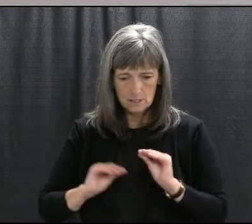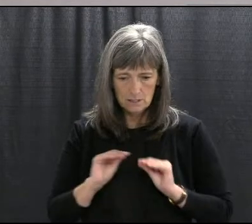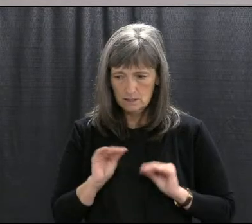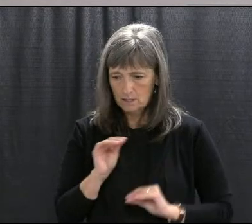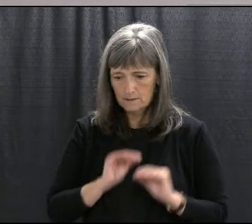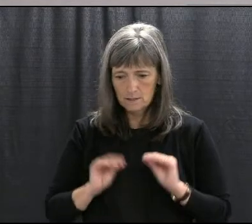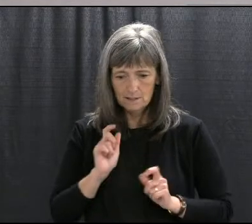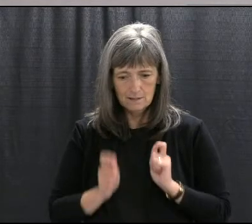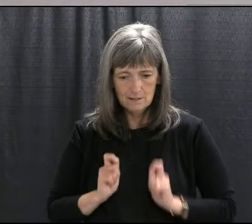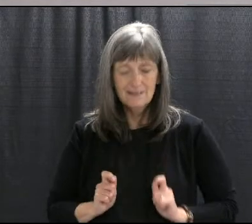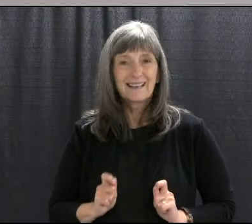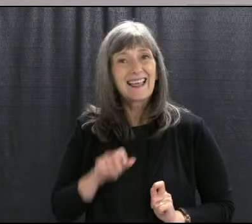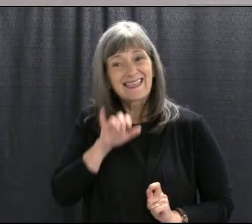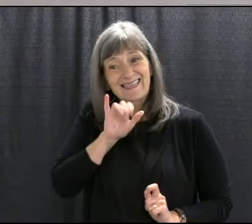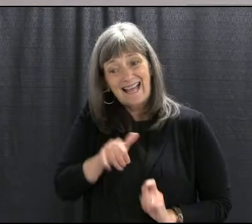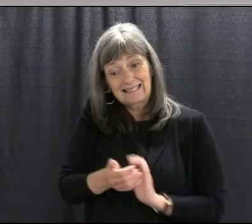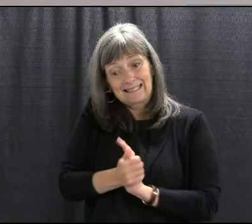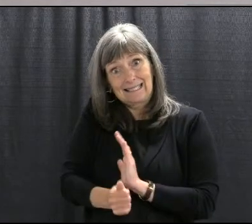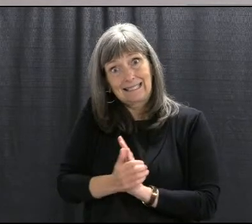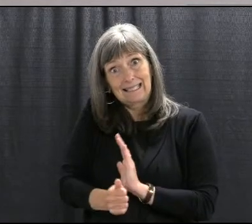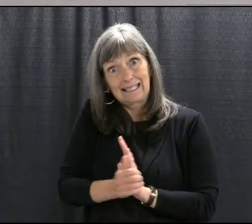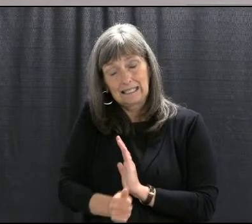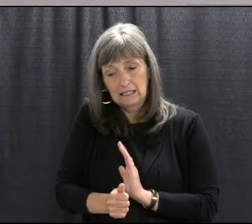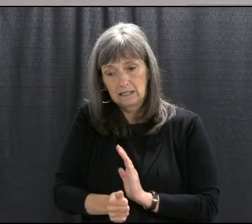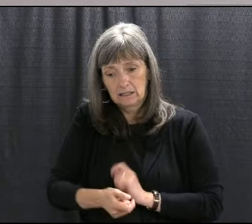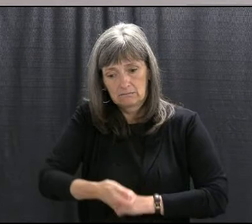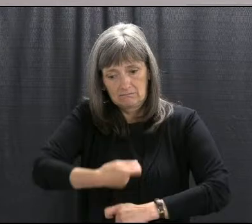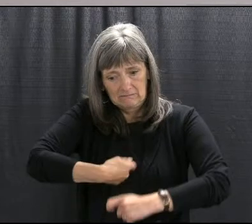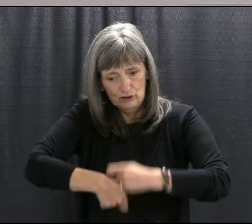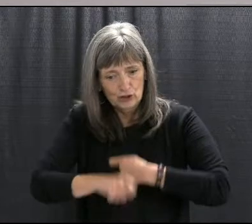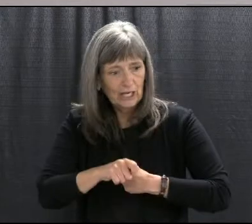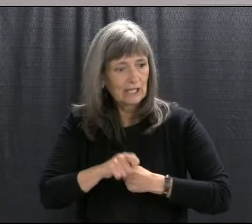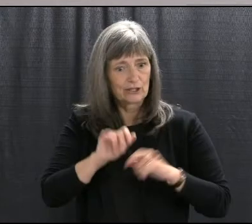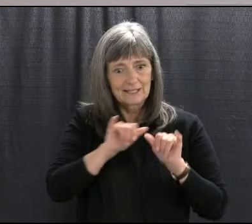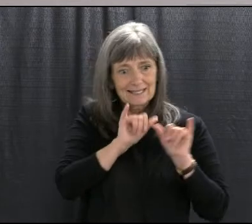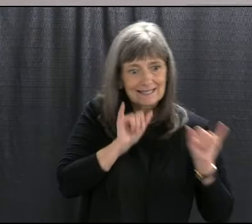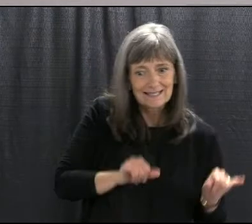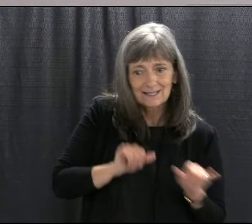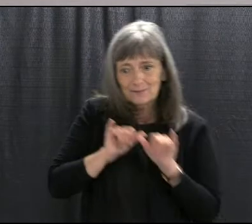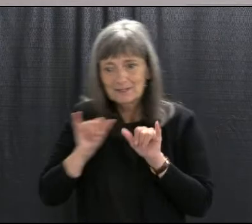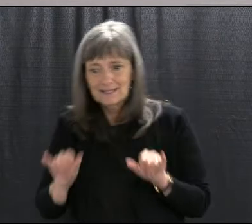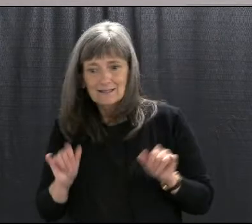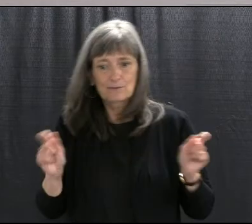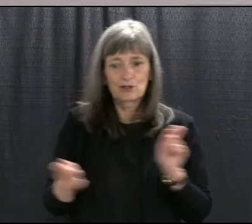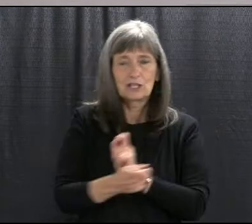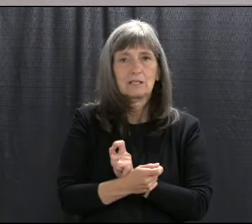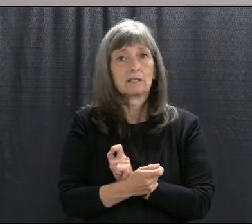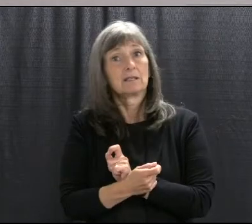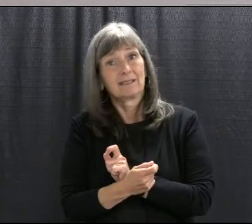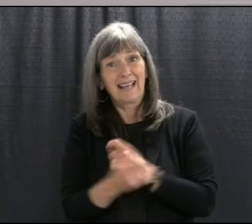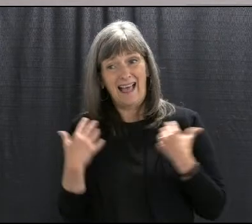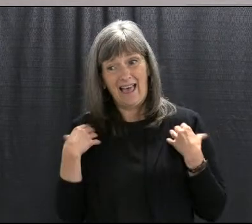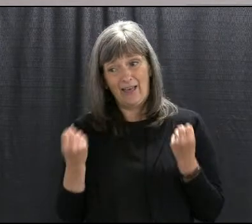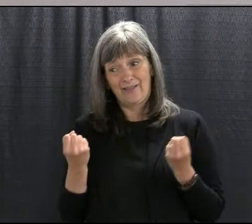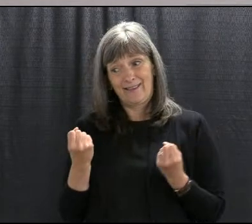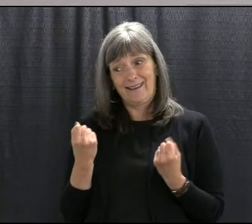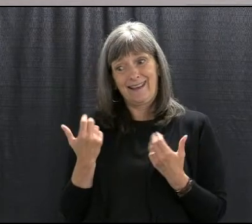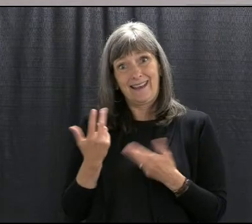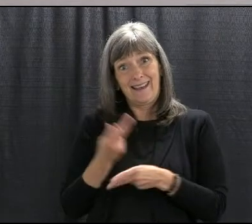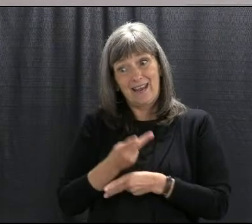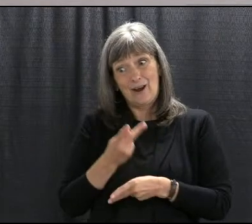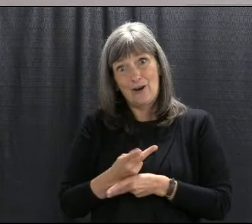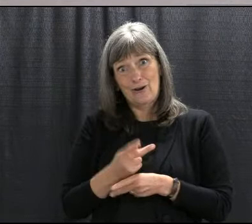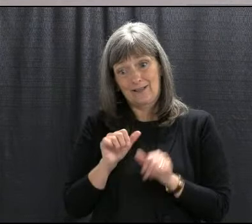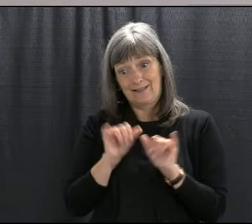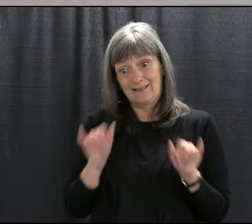They're transformation skills that are not really that common in a healthcare system, but they are going to